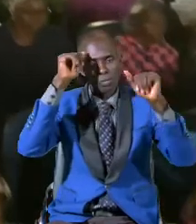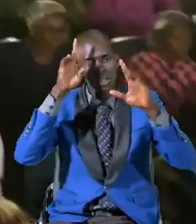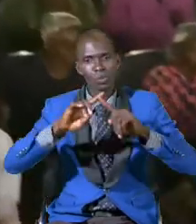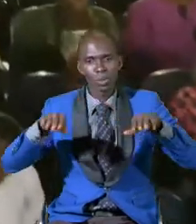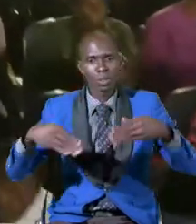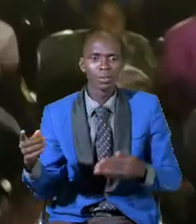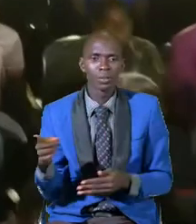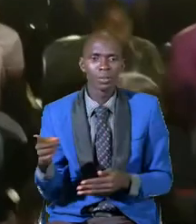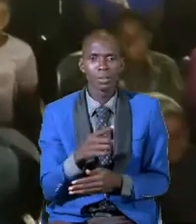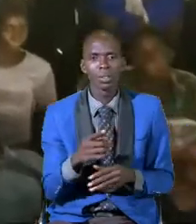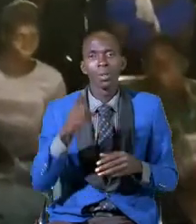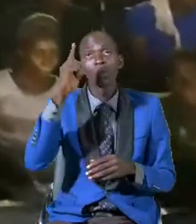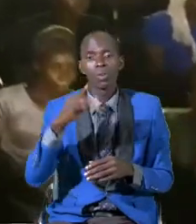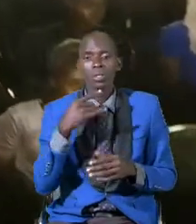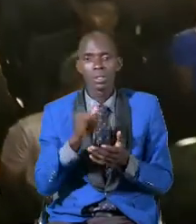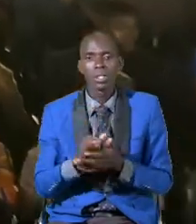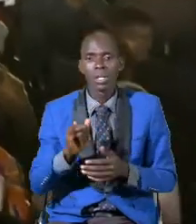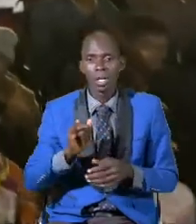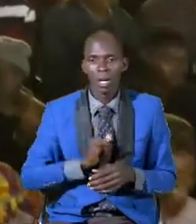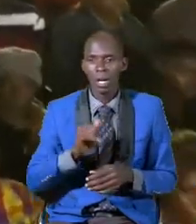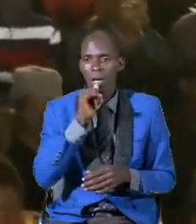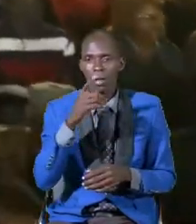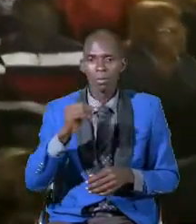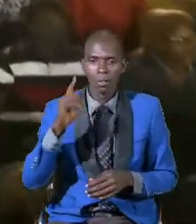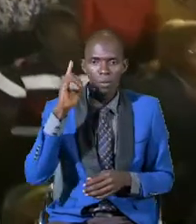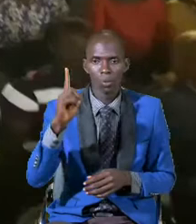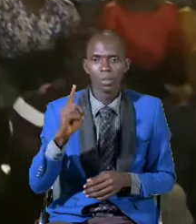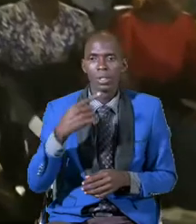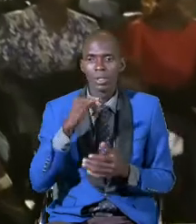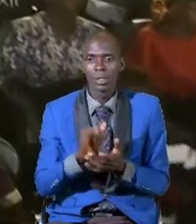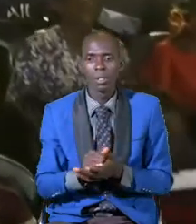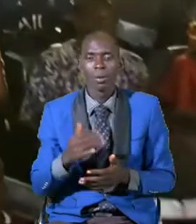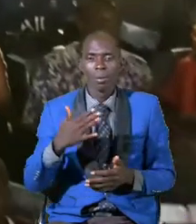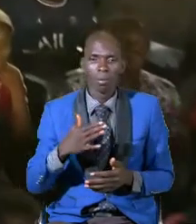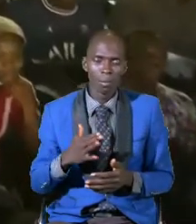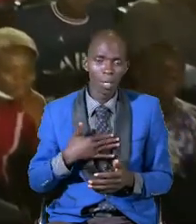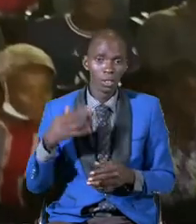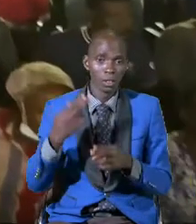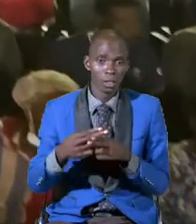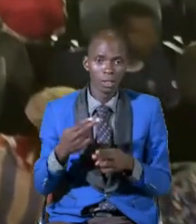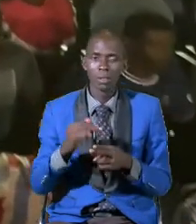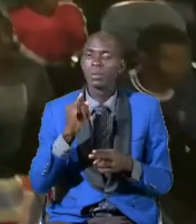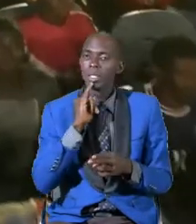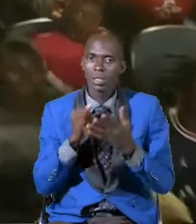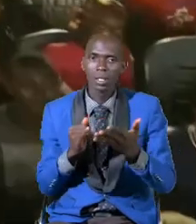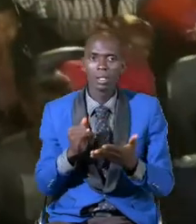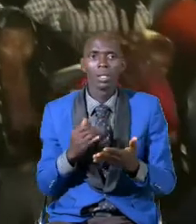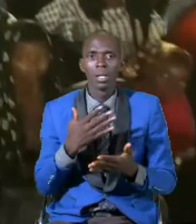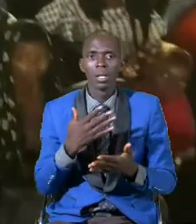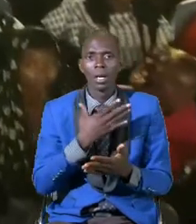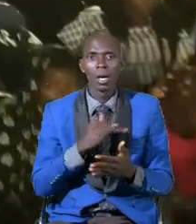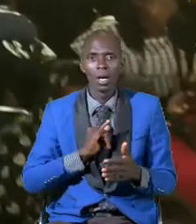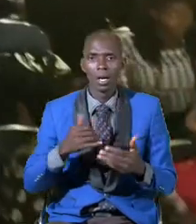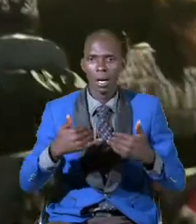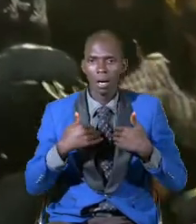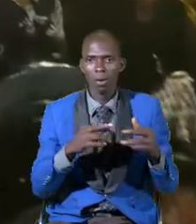I'm the one on the line. My name is on the line. My integrity is on the line. I already swore unto